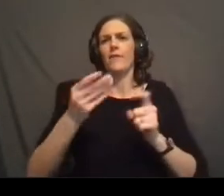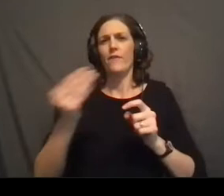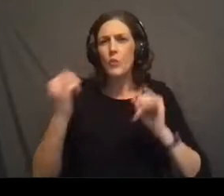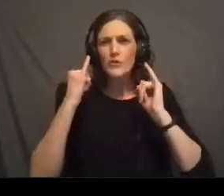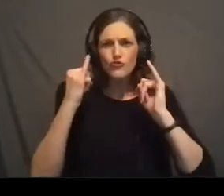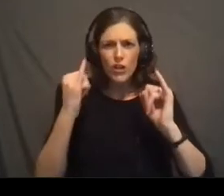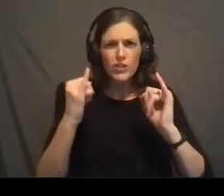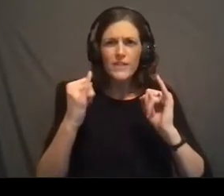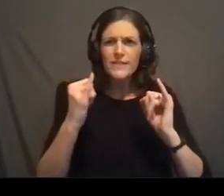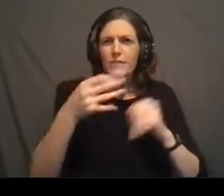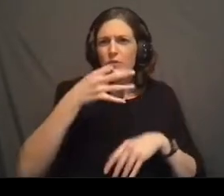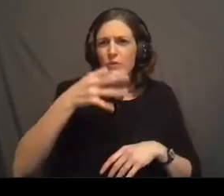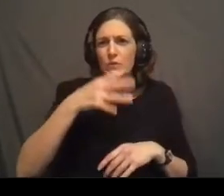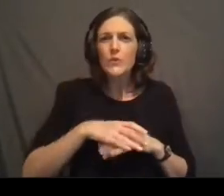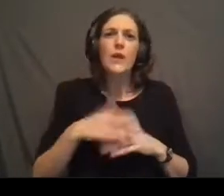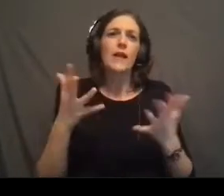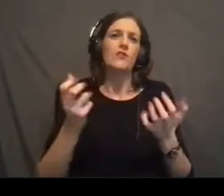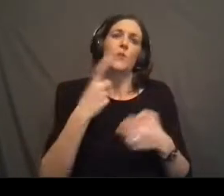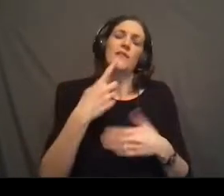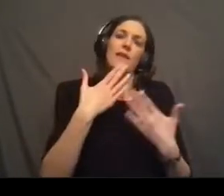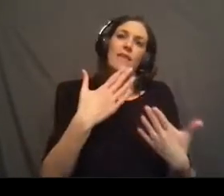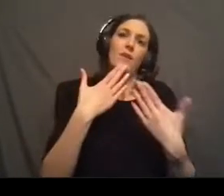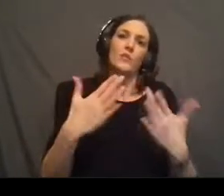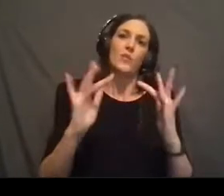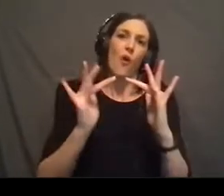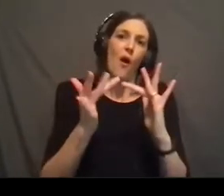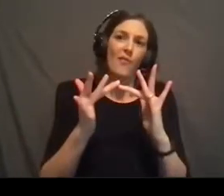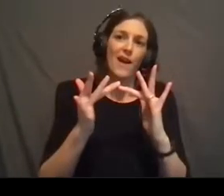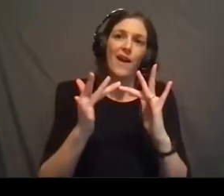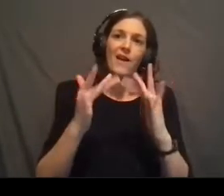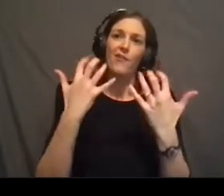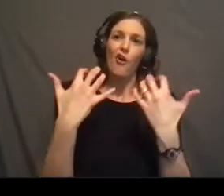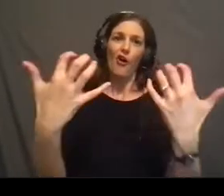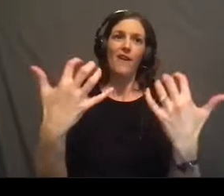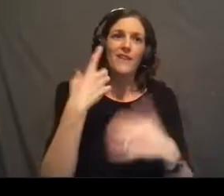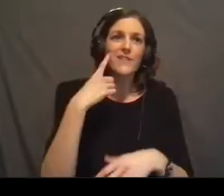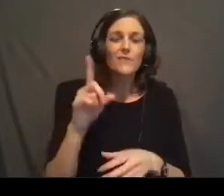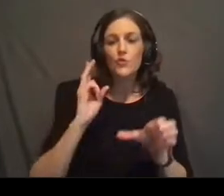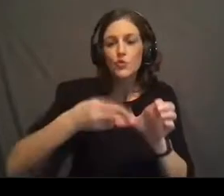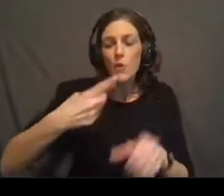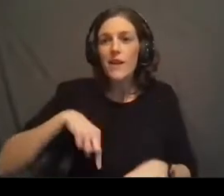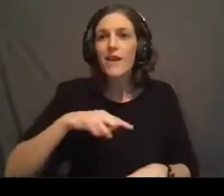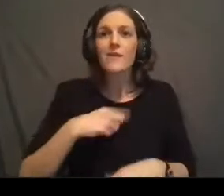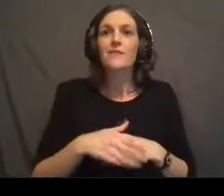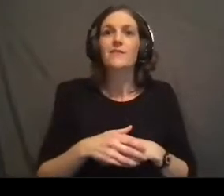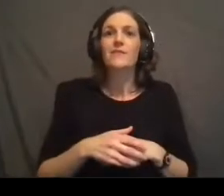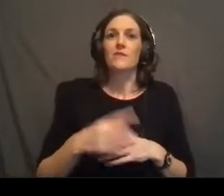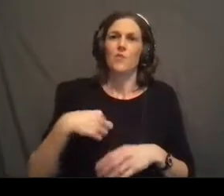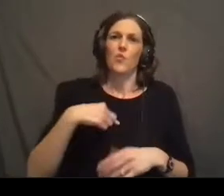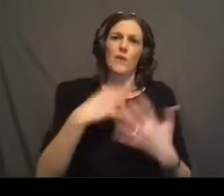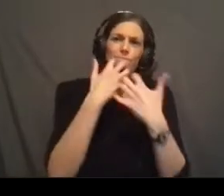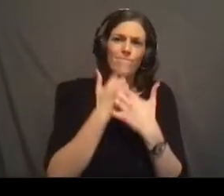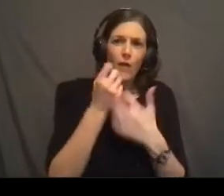instructions here in a little bit. And I just wanted to say thank you to our online audience for being a part of this. We value